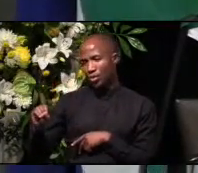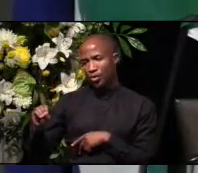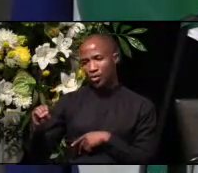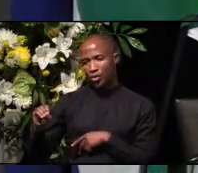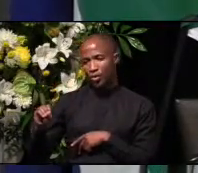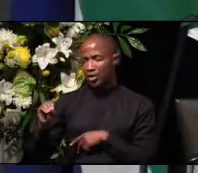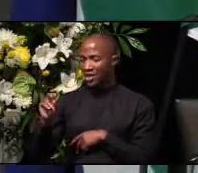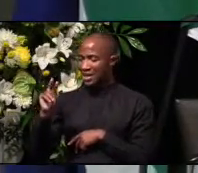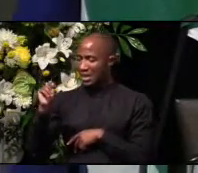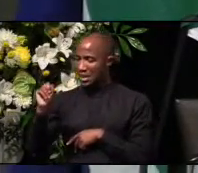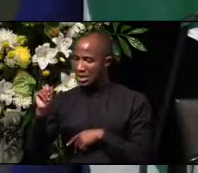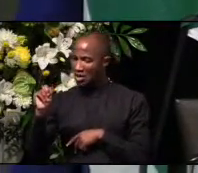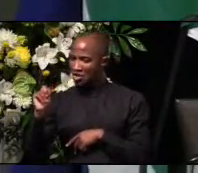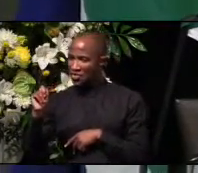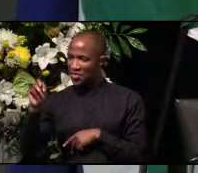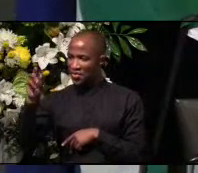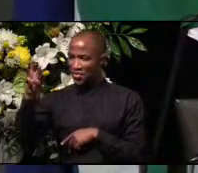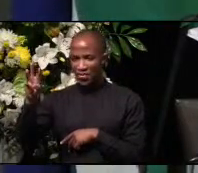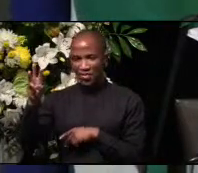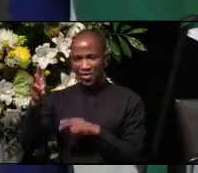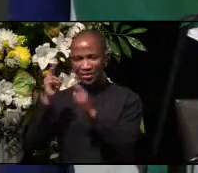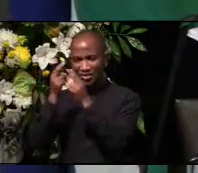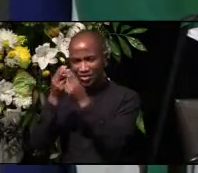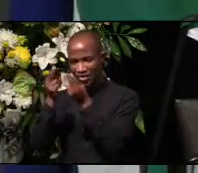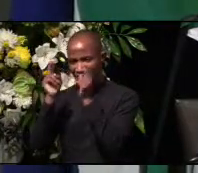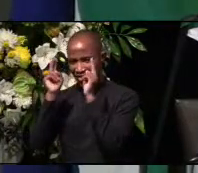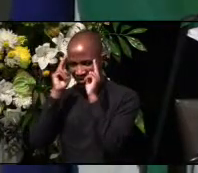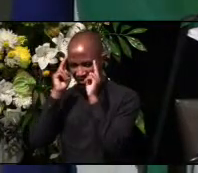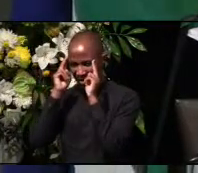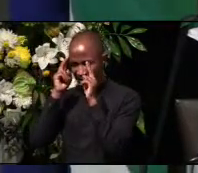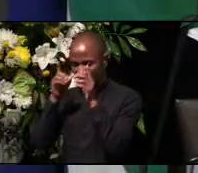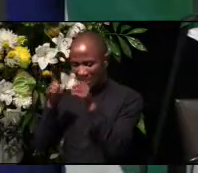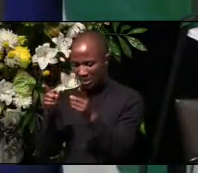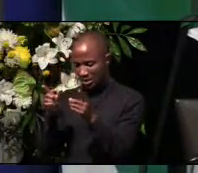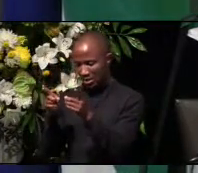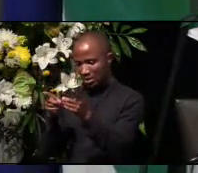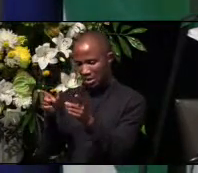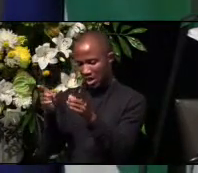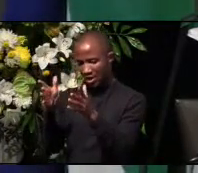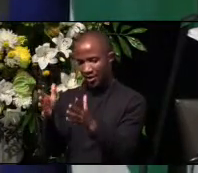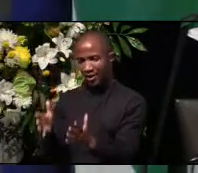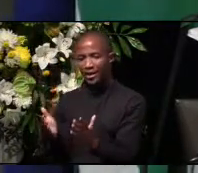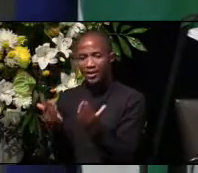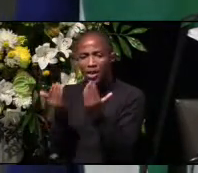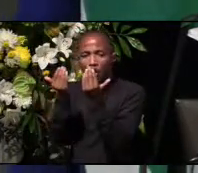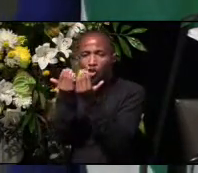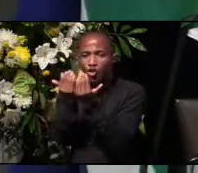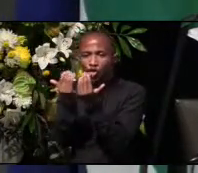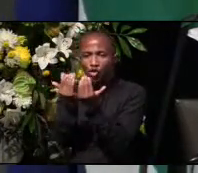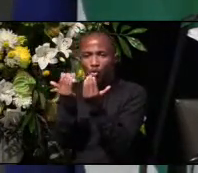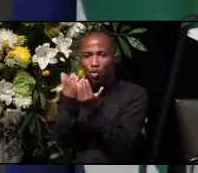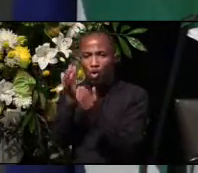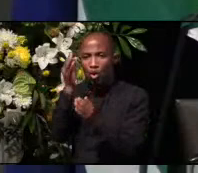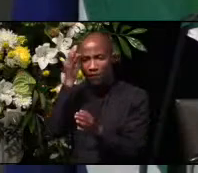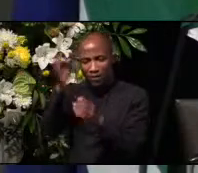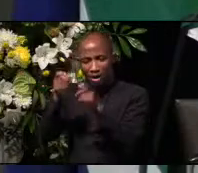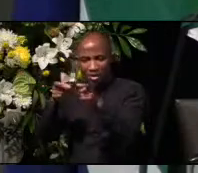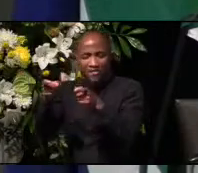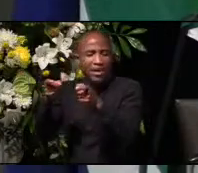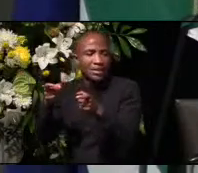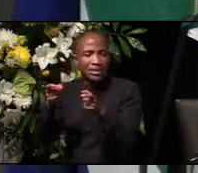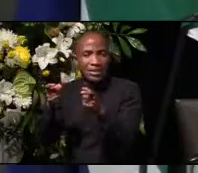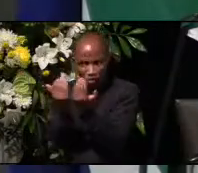Northwest University director for school of governance our school thank you very much